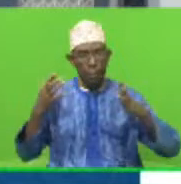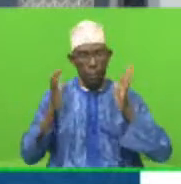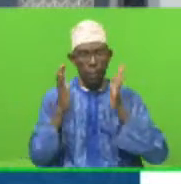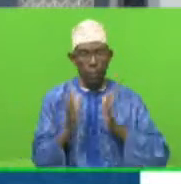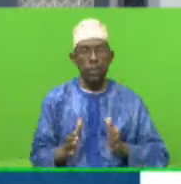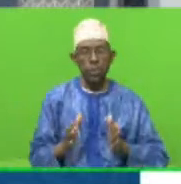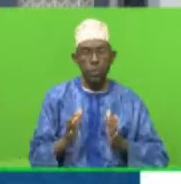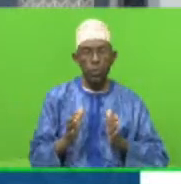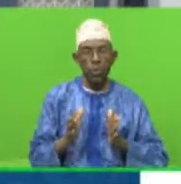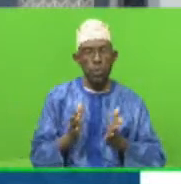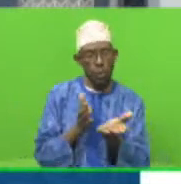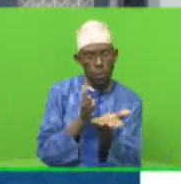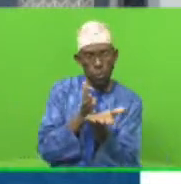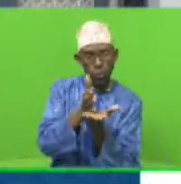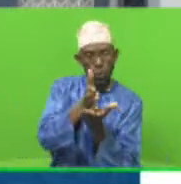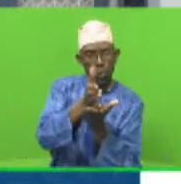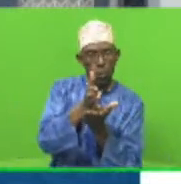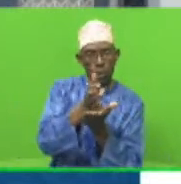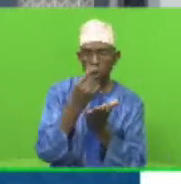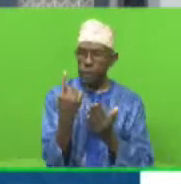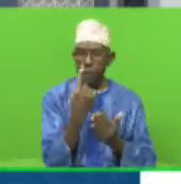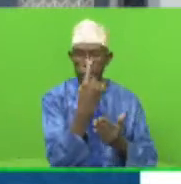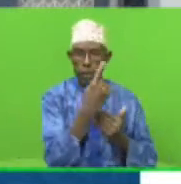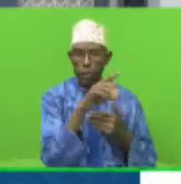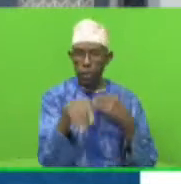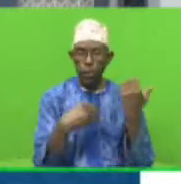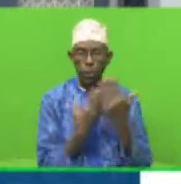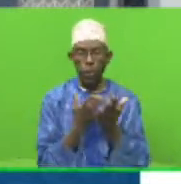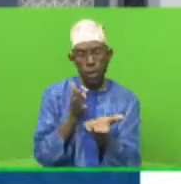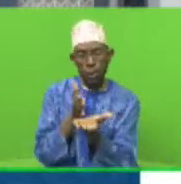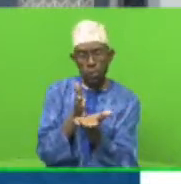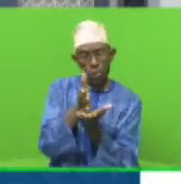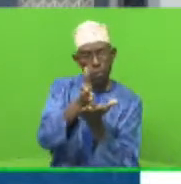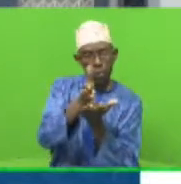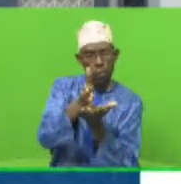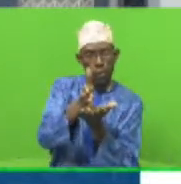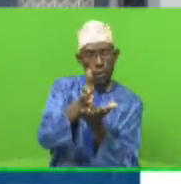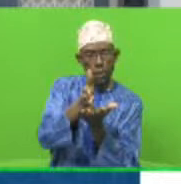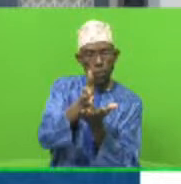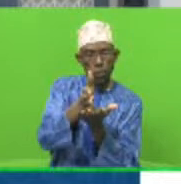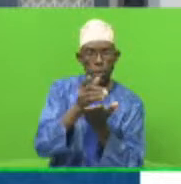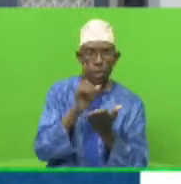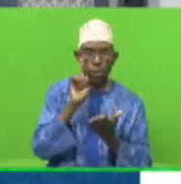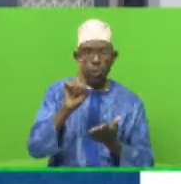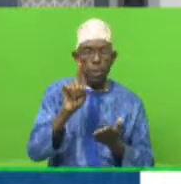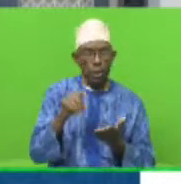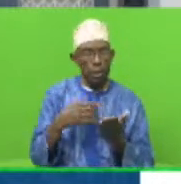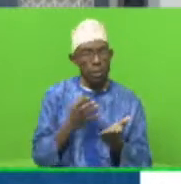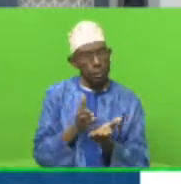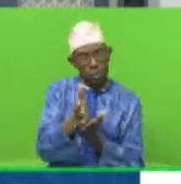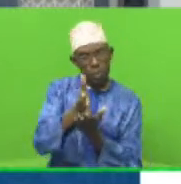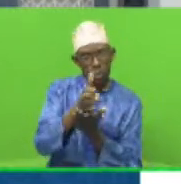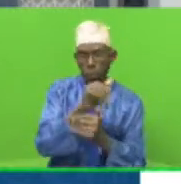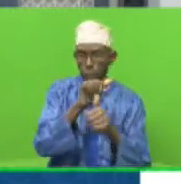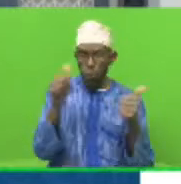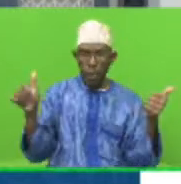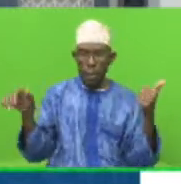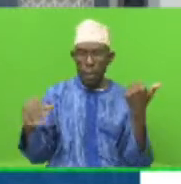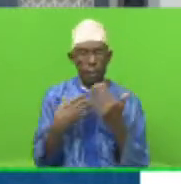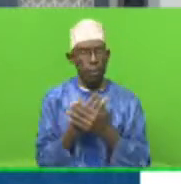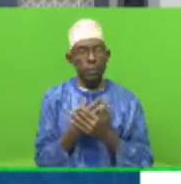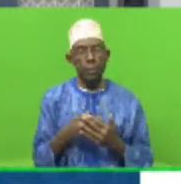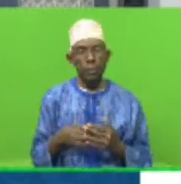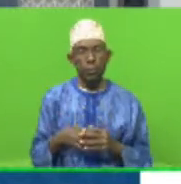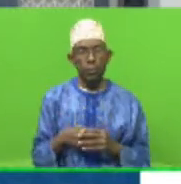beings, hunafa kulluhum, all of them are on this fitra, this inherent inclination or